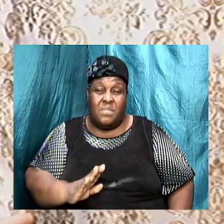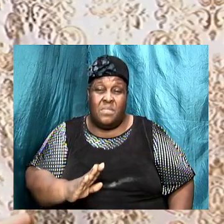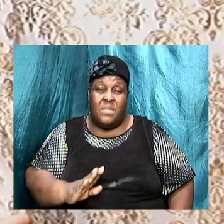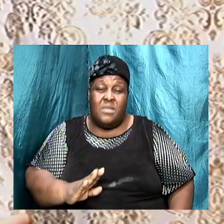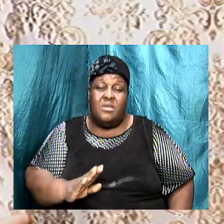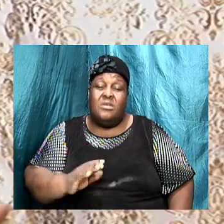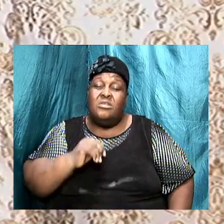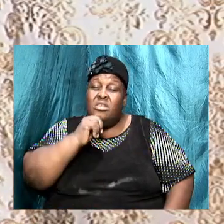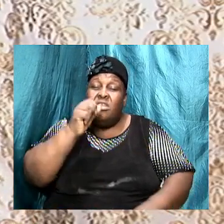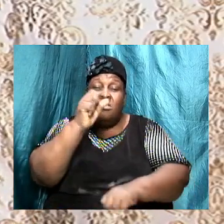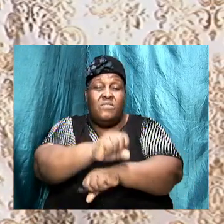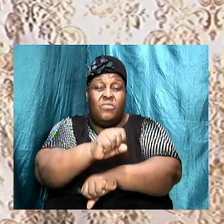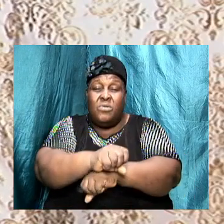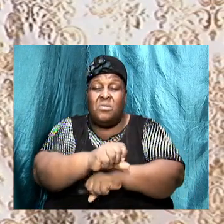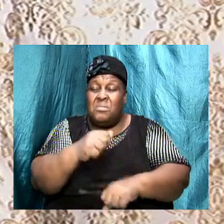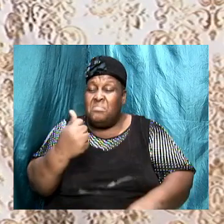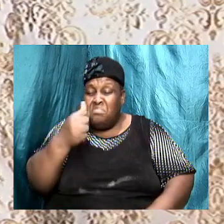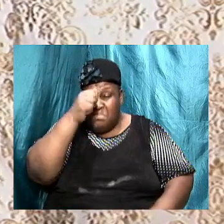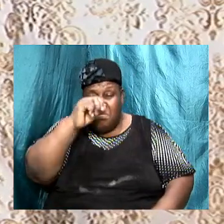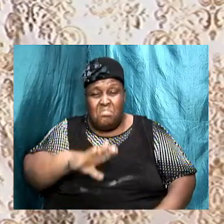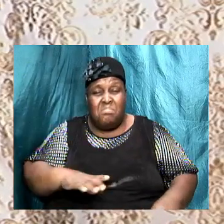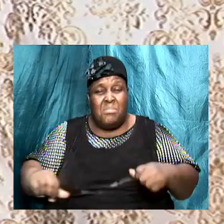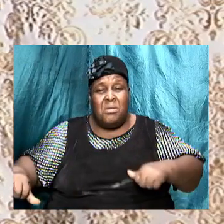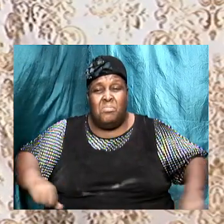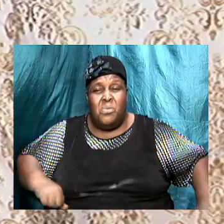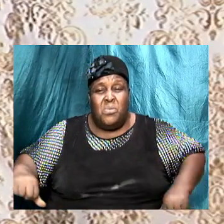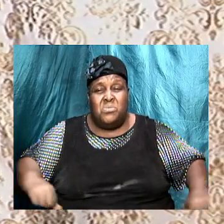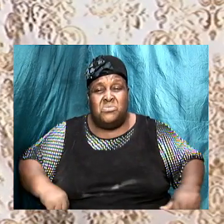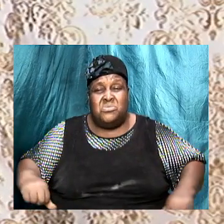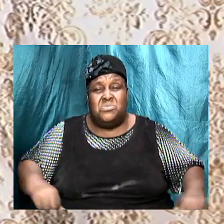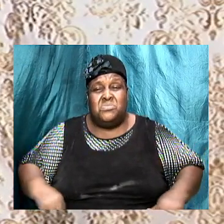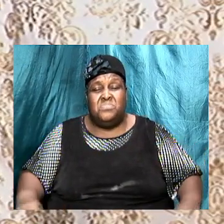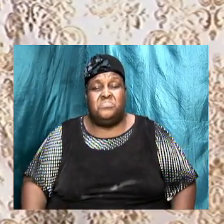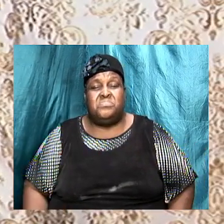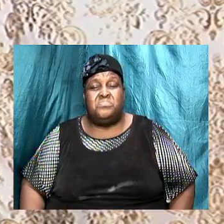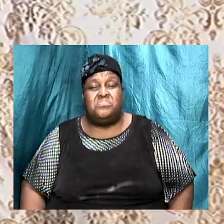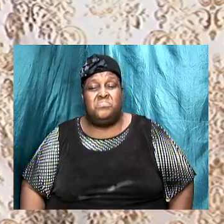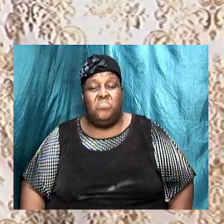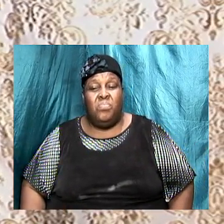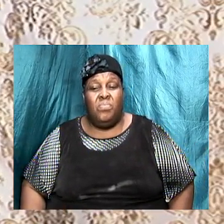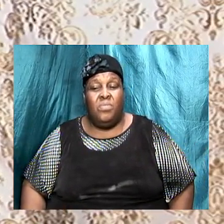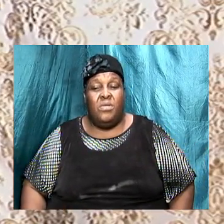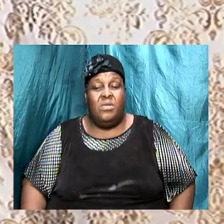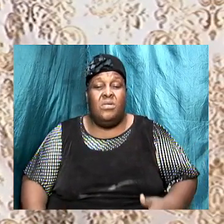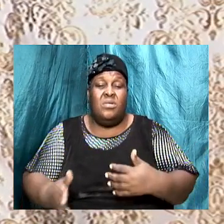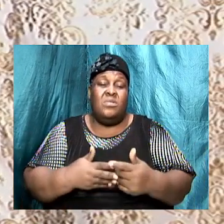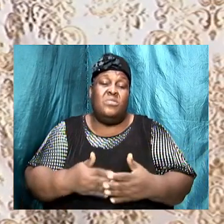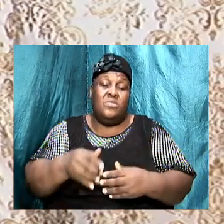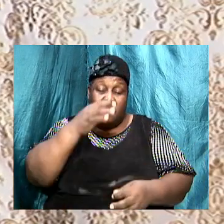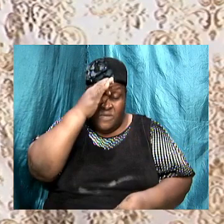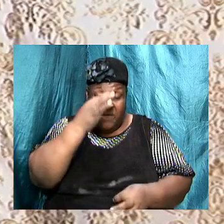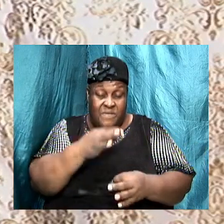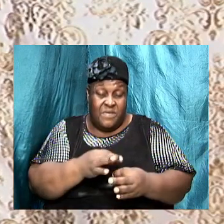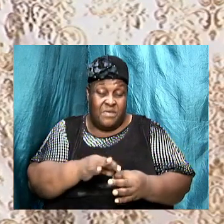of works, lest any man should boast. So, though faith